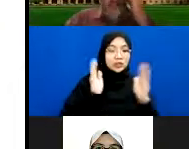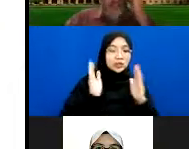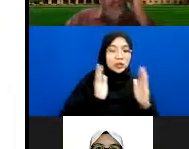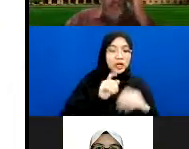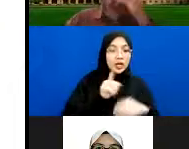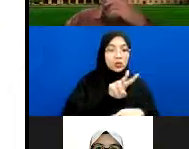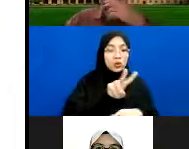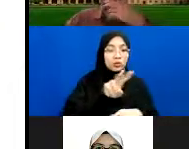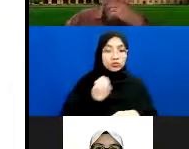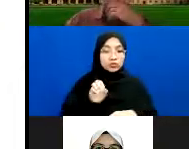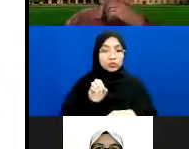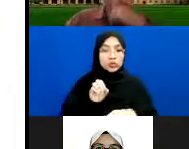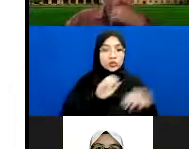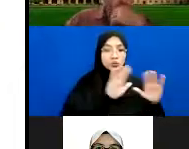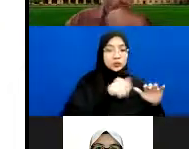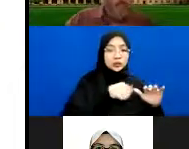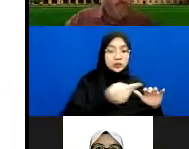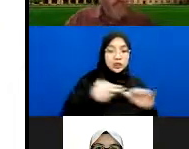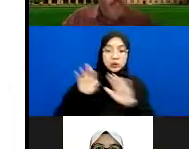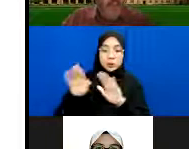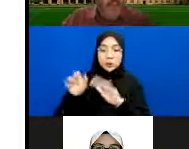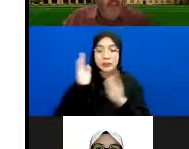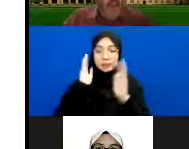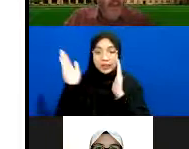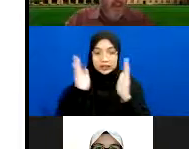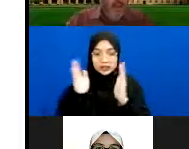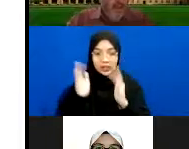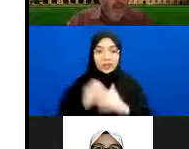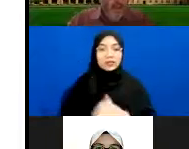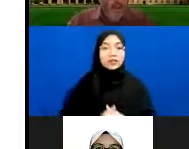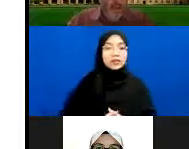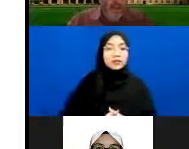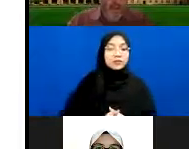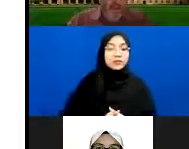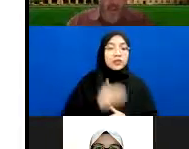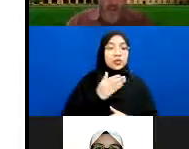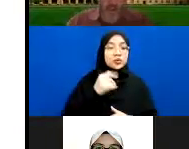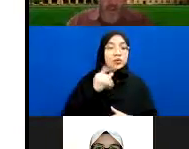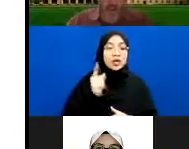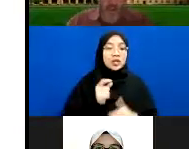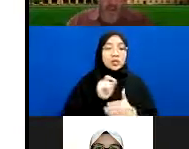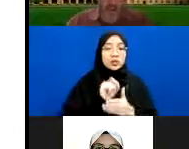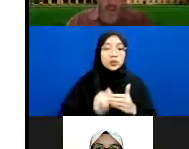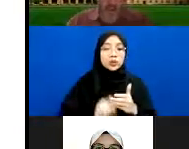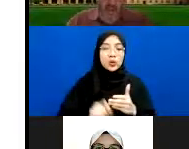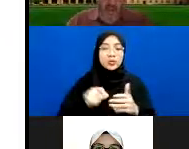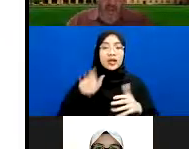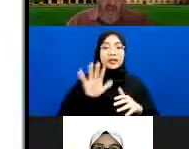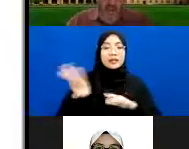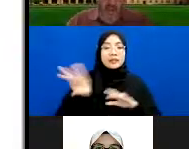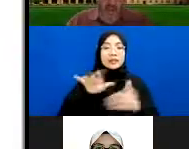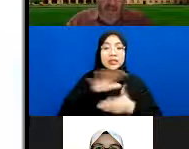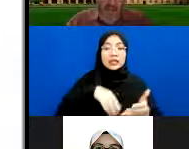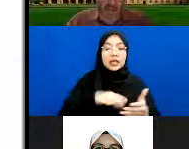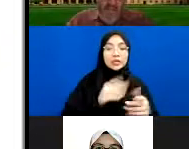After determining which school will be taken as the population sample, the researcher will randomly